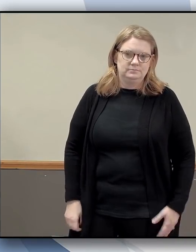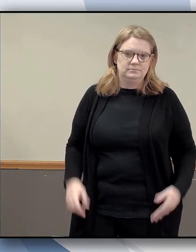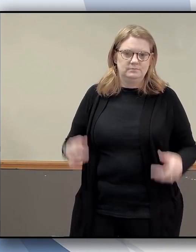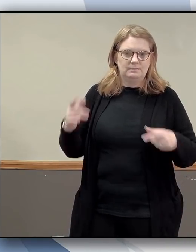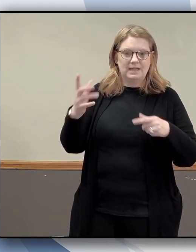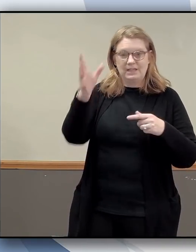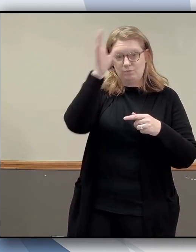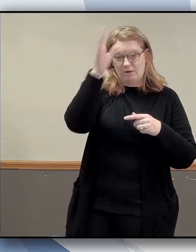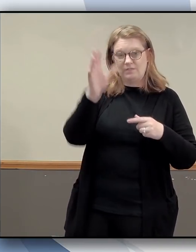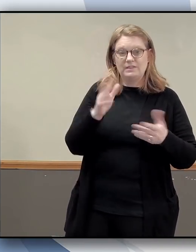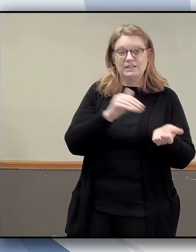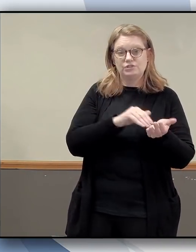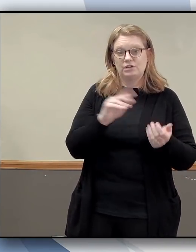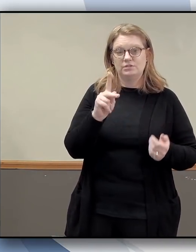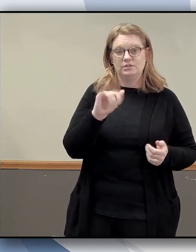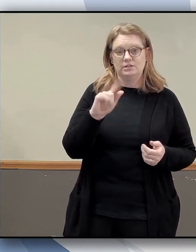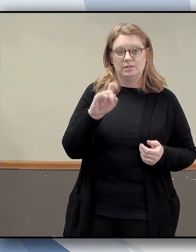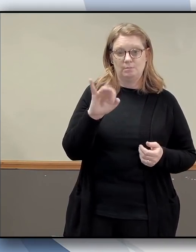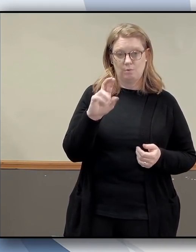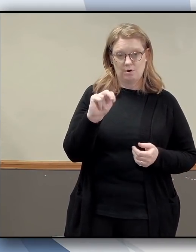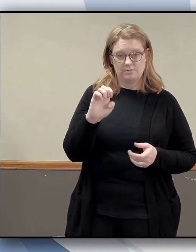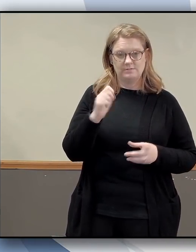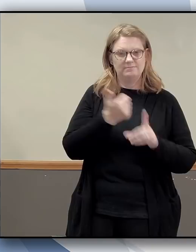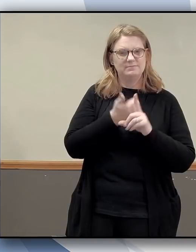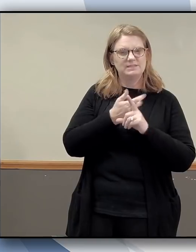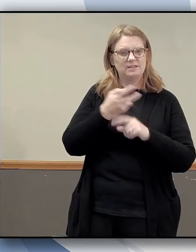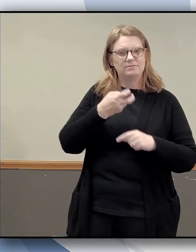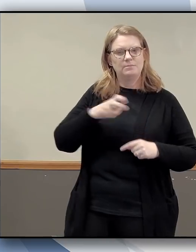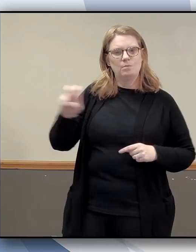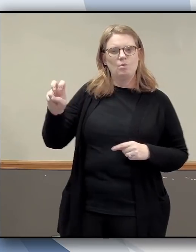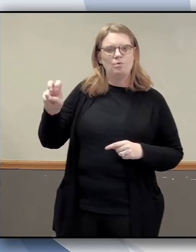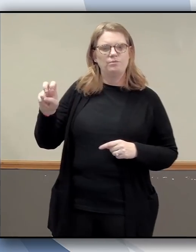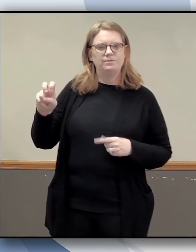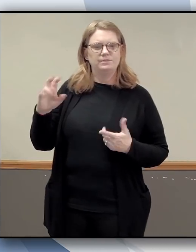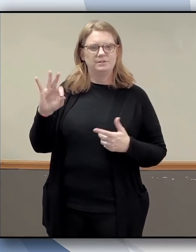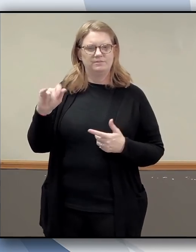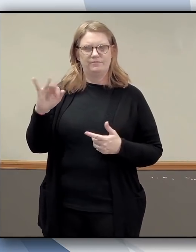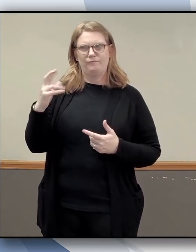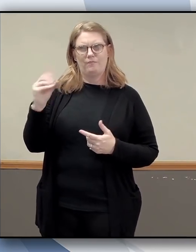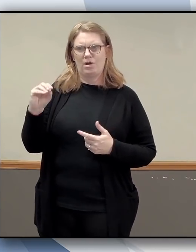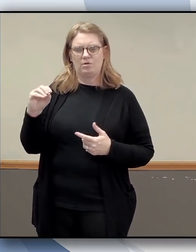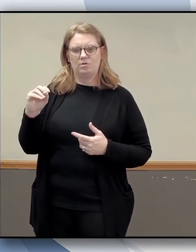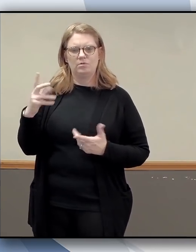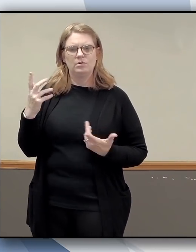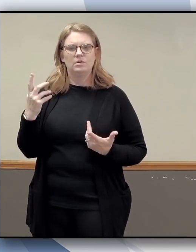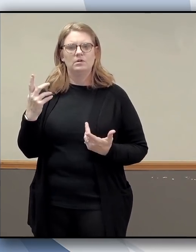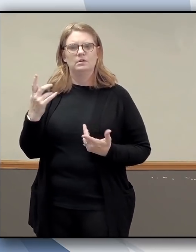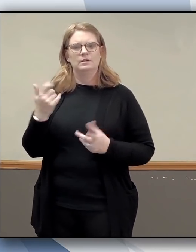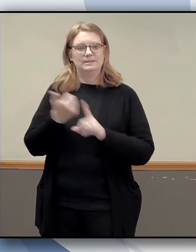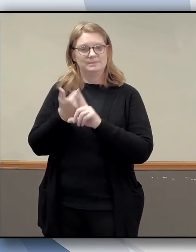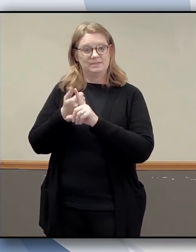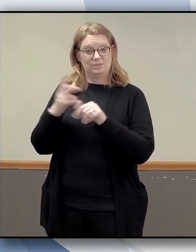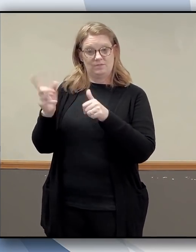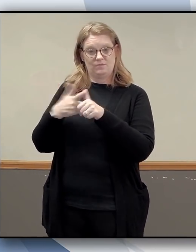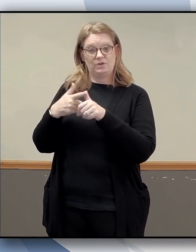Kilburn, who in the 1920s moved to Fargo 40 plus years before I was born and was the first public